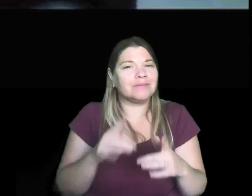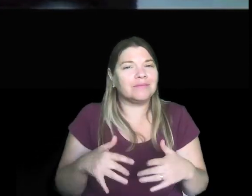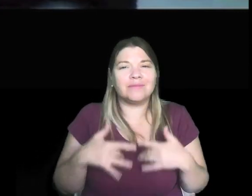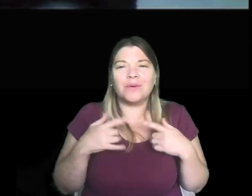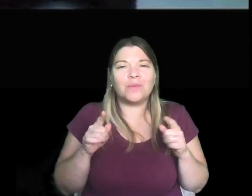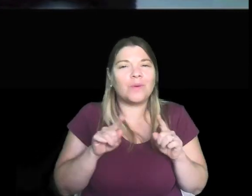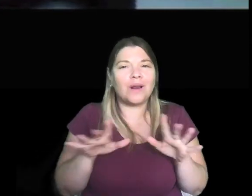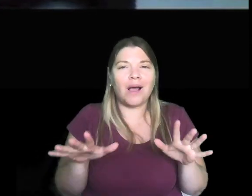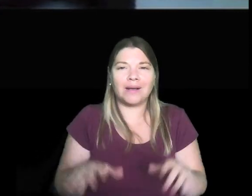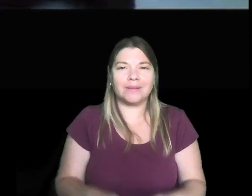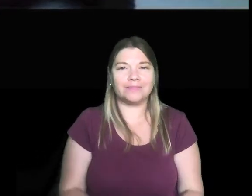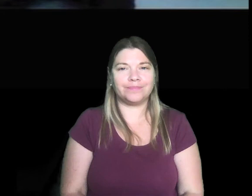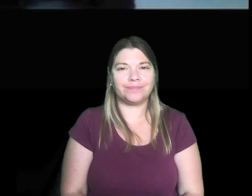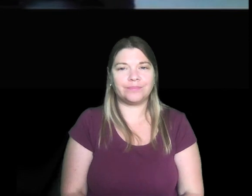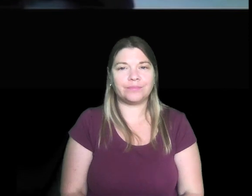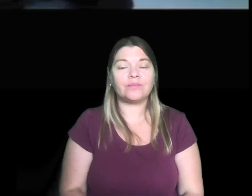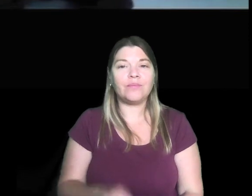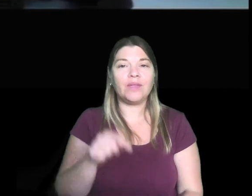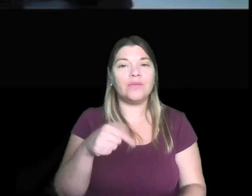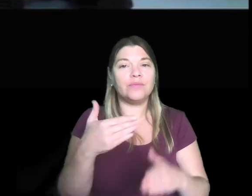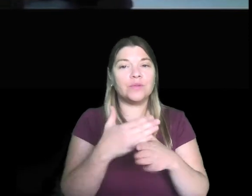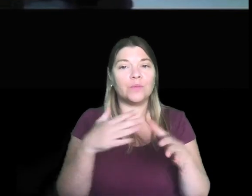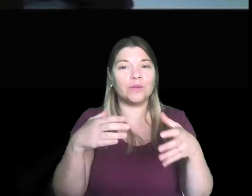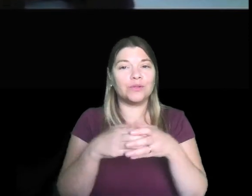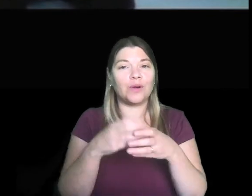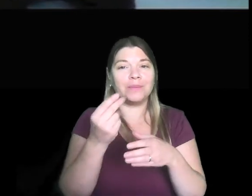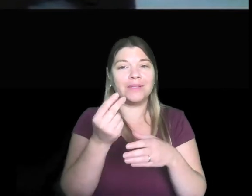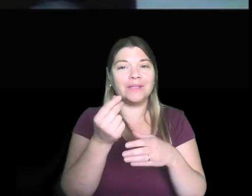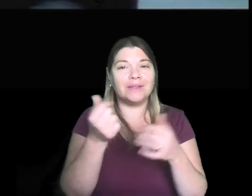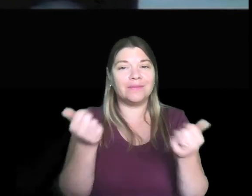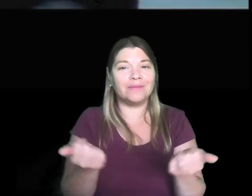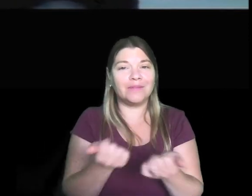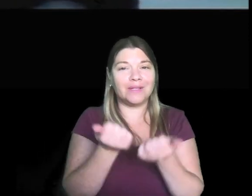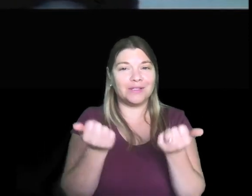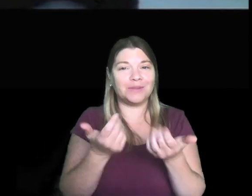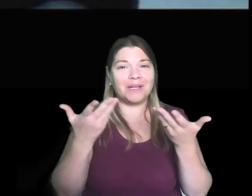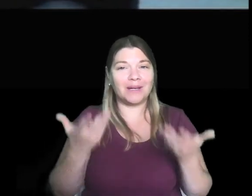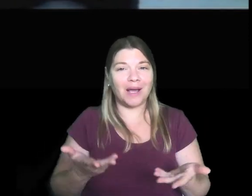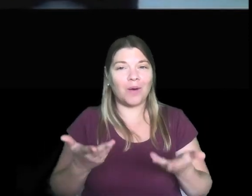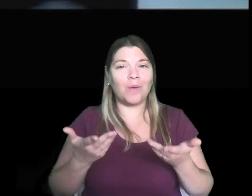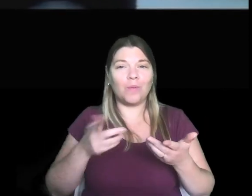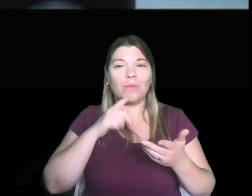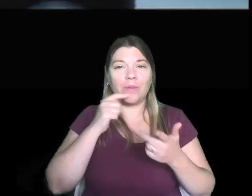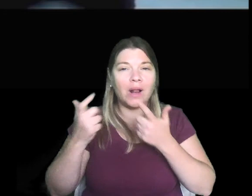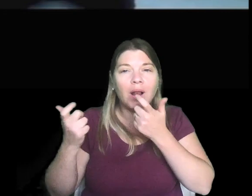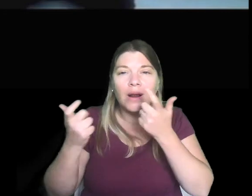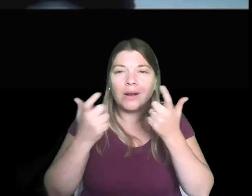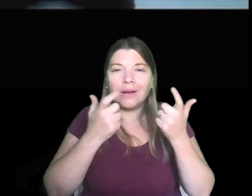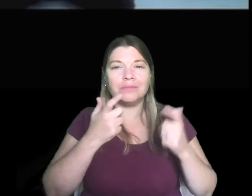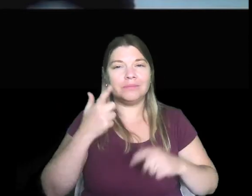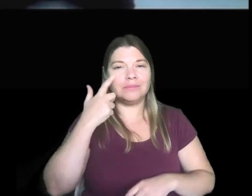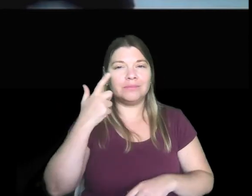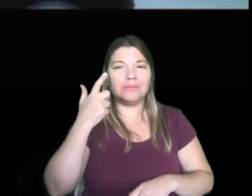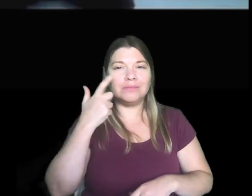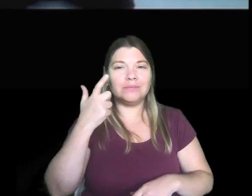To finish this workshop, let's take a minute of play to explore this. You can revisit